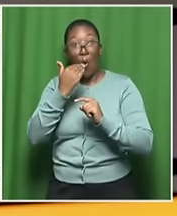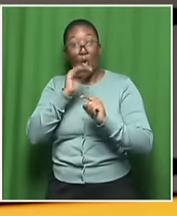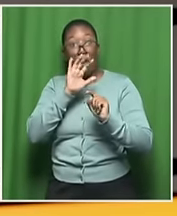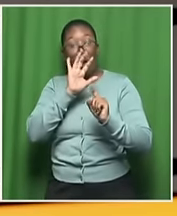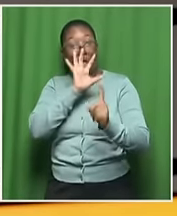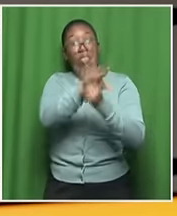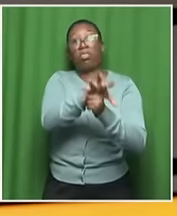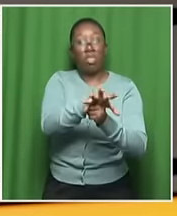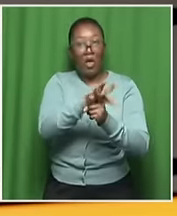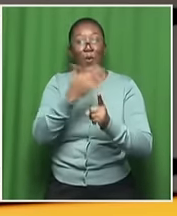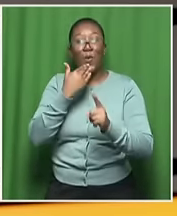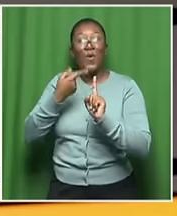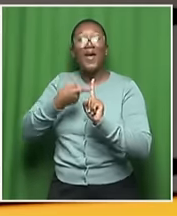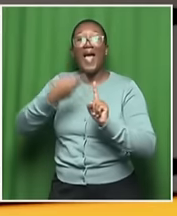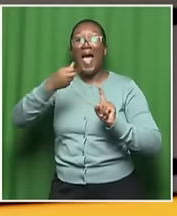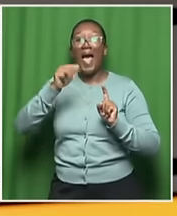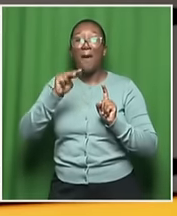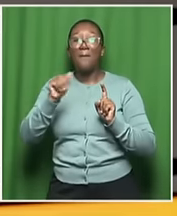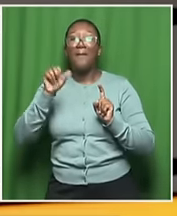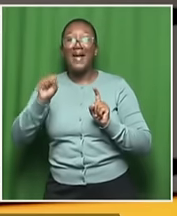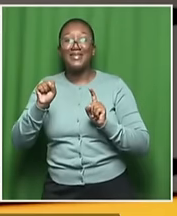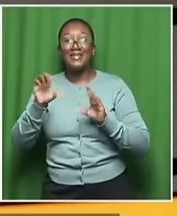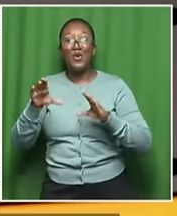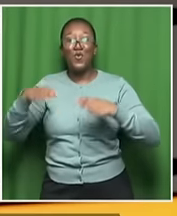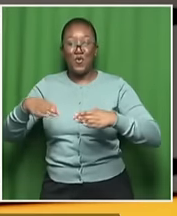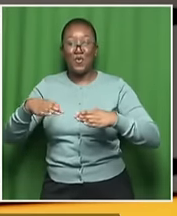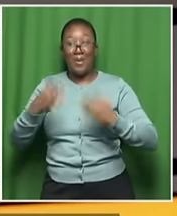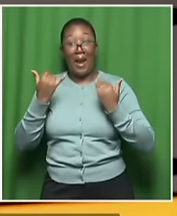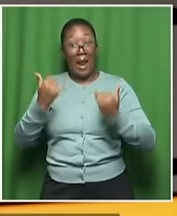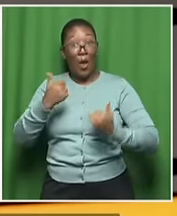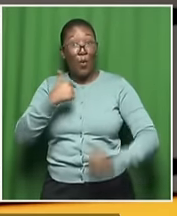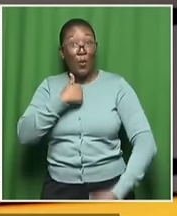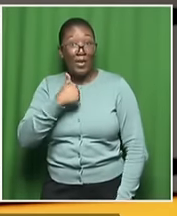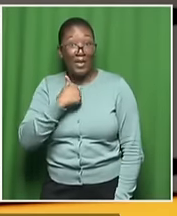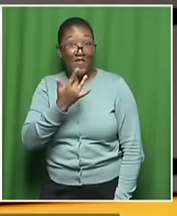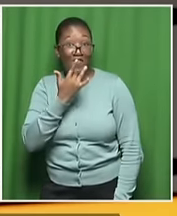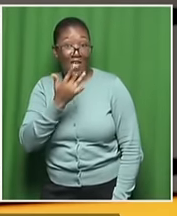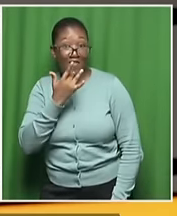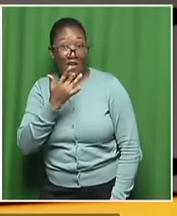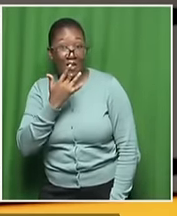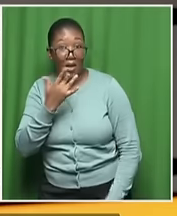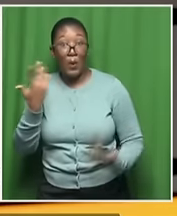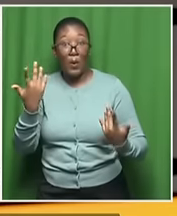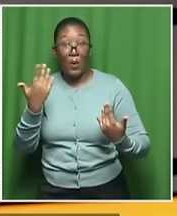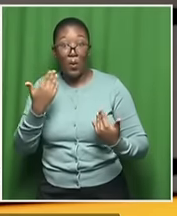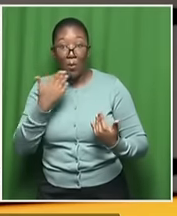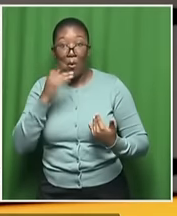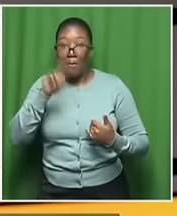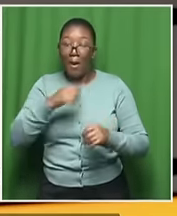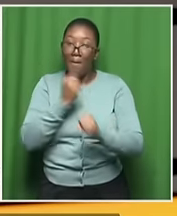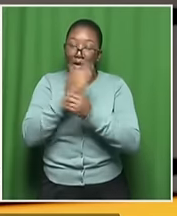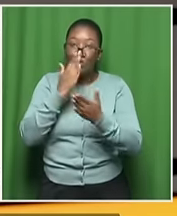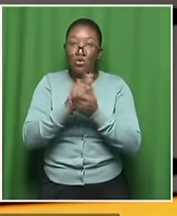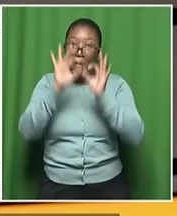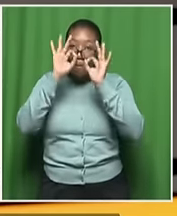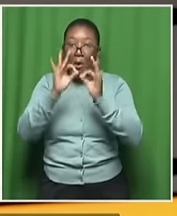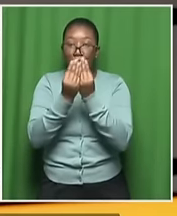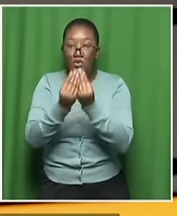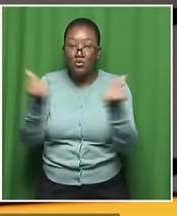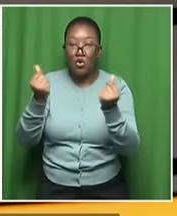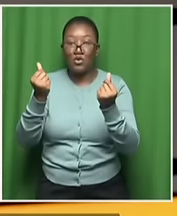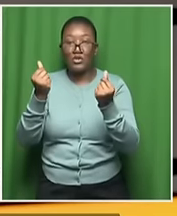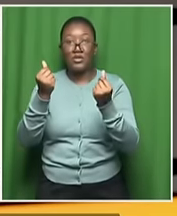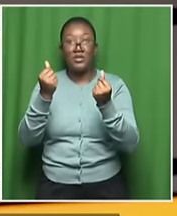and get other solutions. We are in favor of that there should be diplomatic solutions for